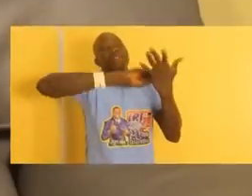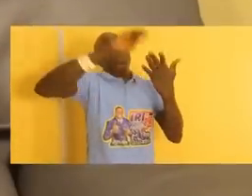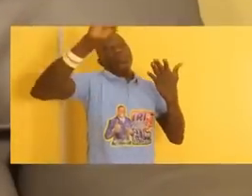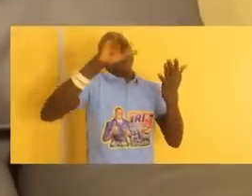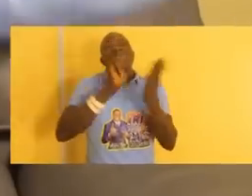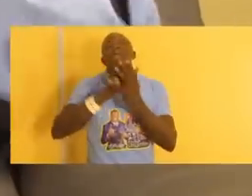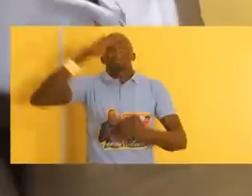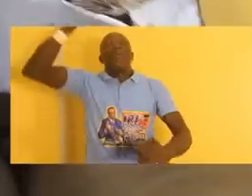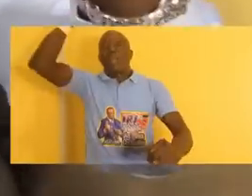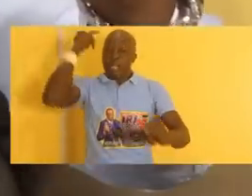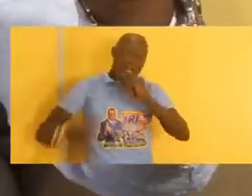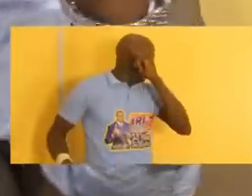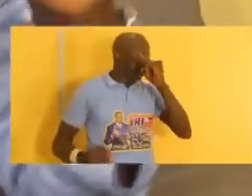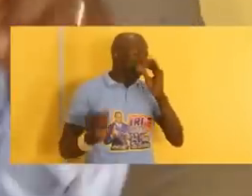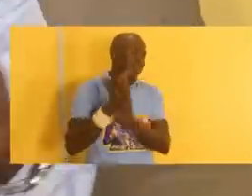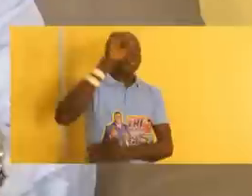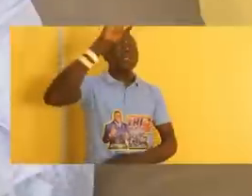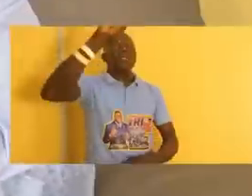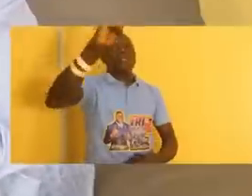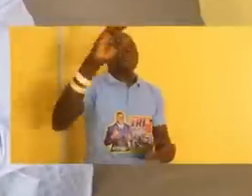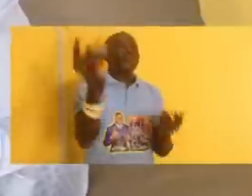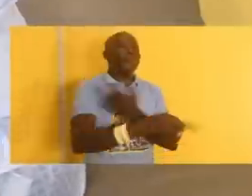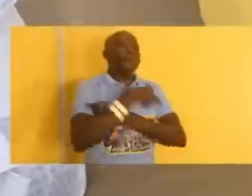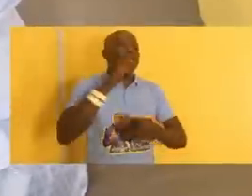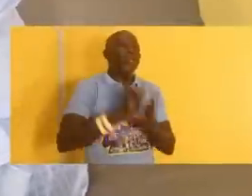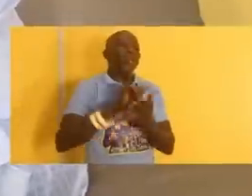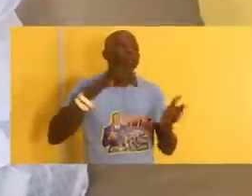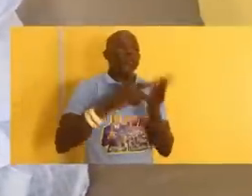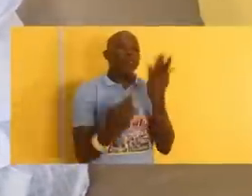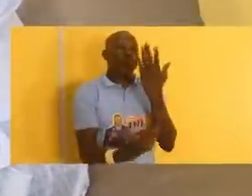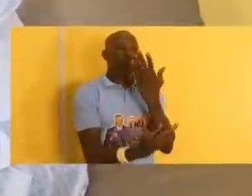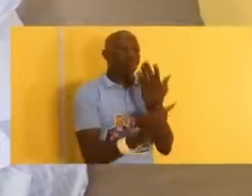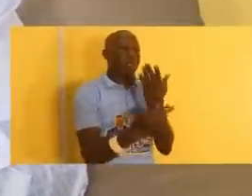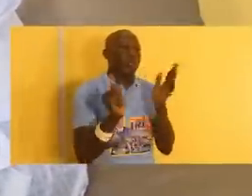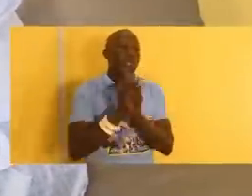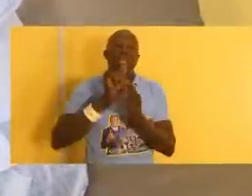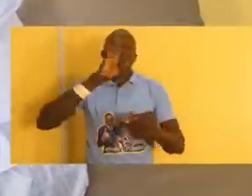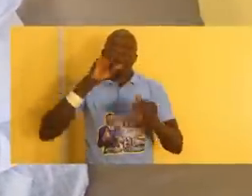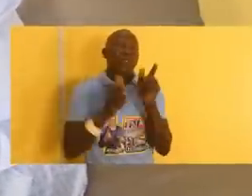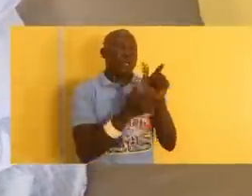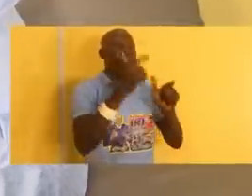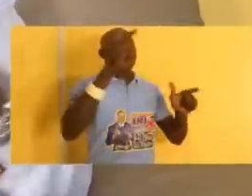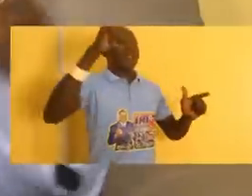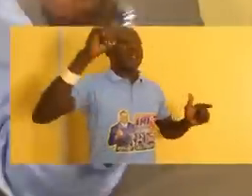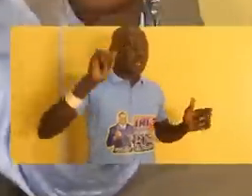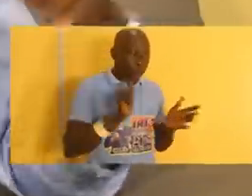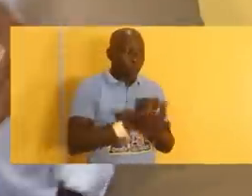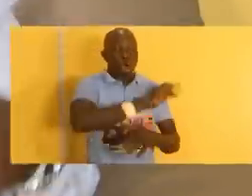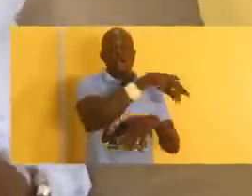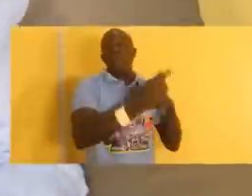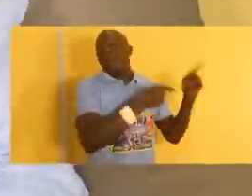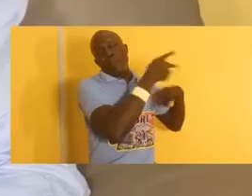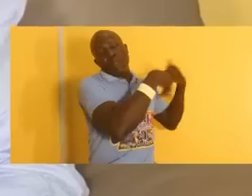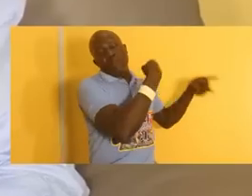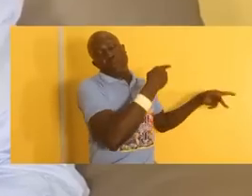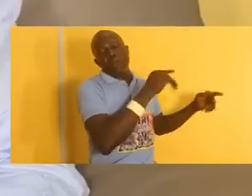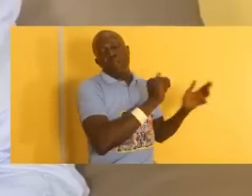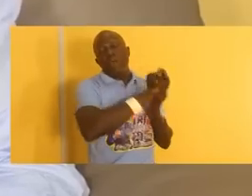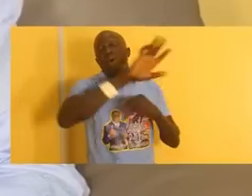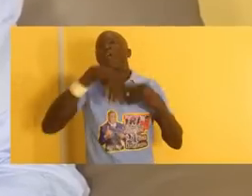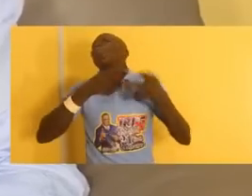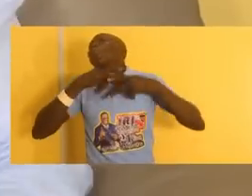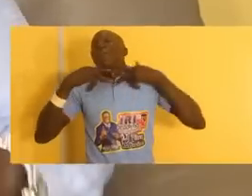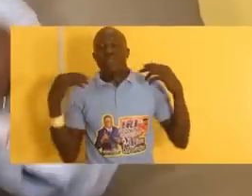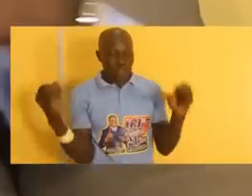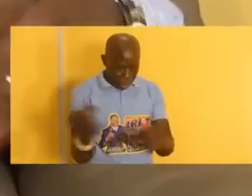week. I'll get the last 7 days. We are jumping to Kenya. Of the program. No, Padayi. It will be powerful. All the oracle of the living